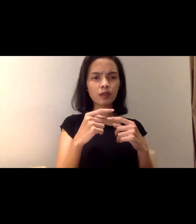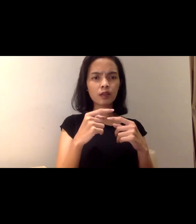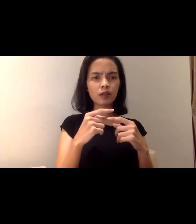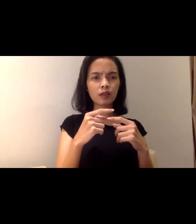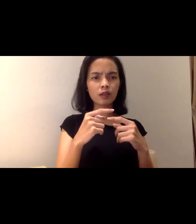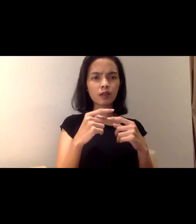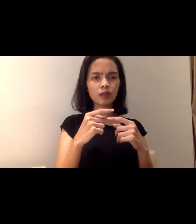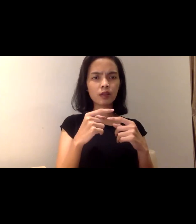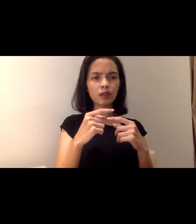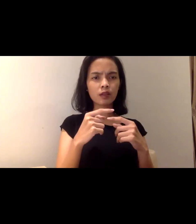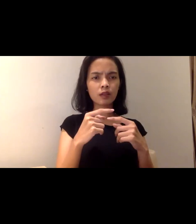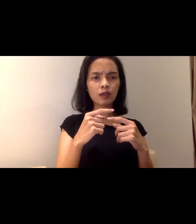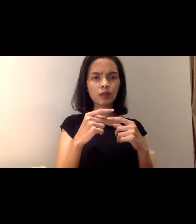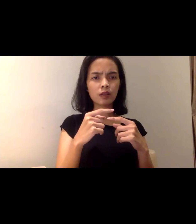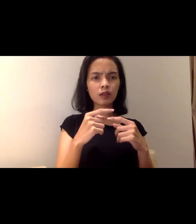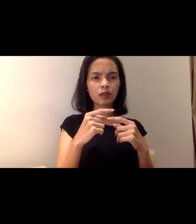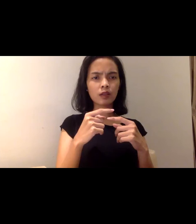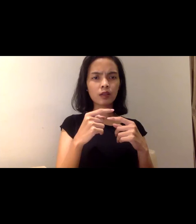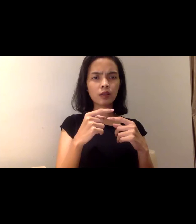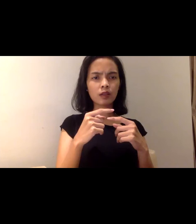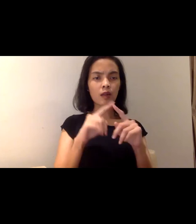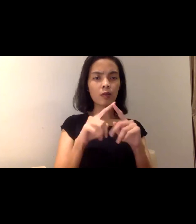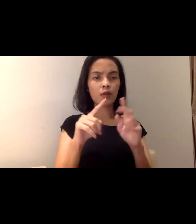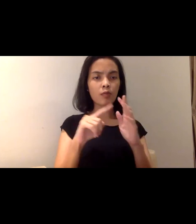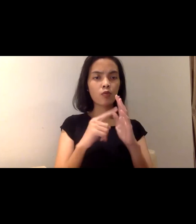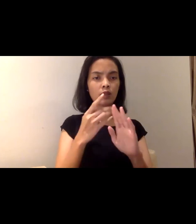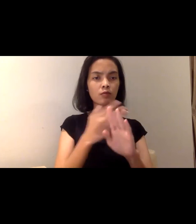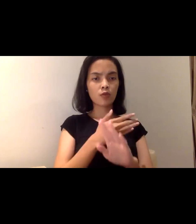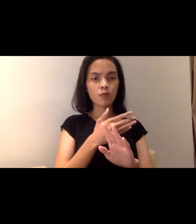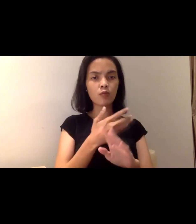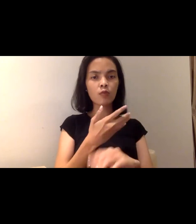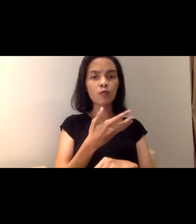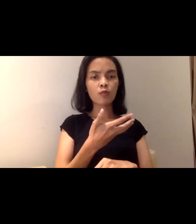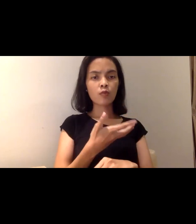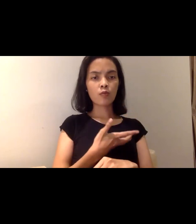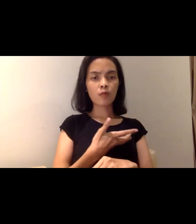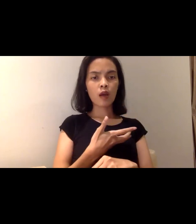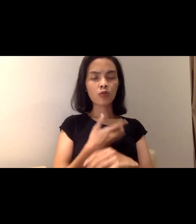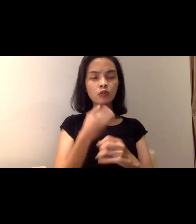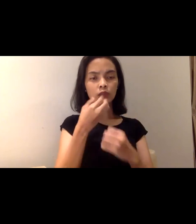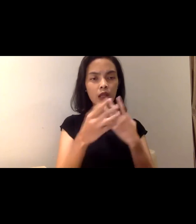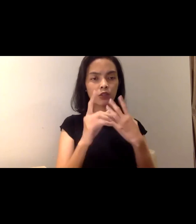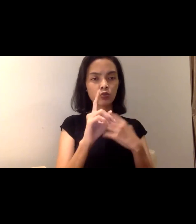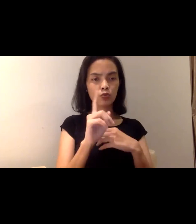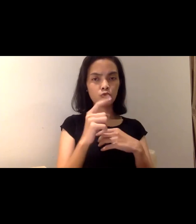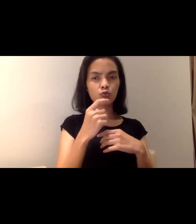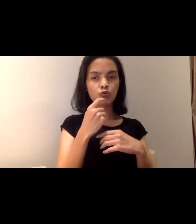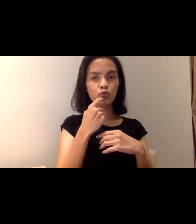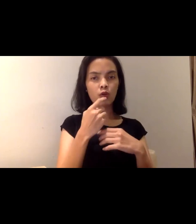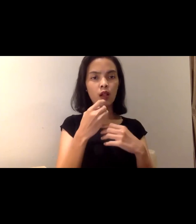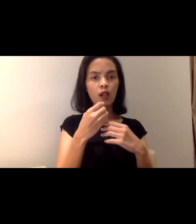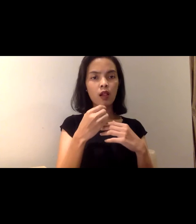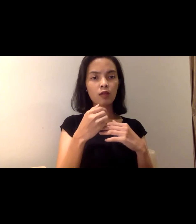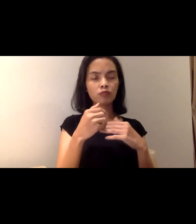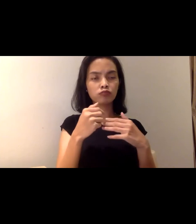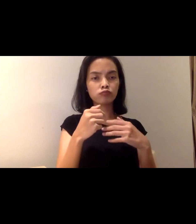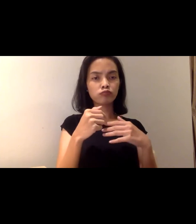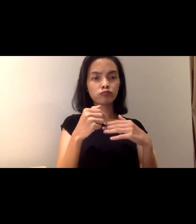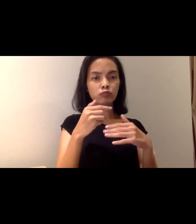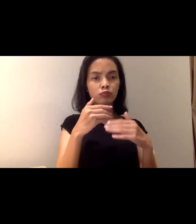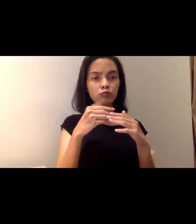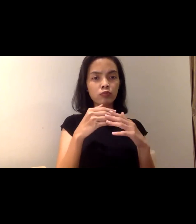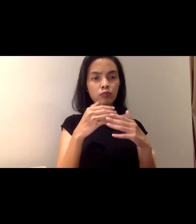please allow me to explain the technical aspects of it. For the panelists, please turn off your camera and microphone when you are not